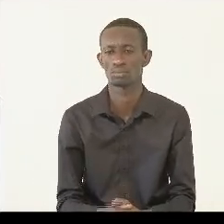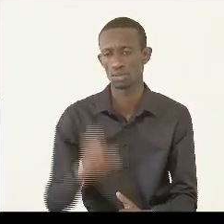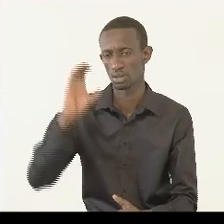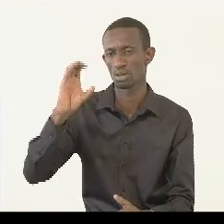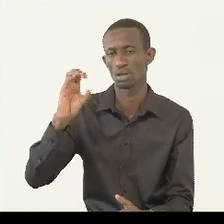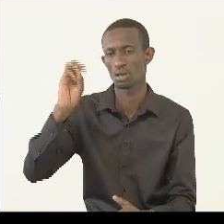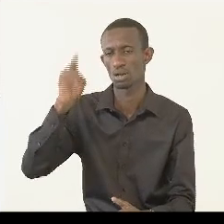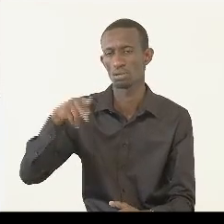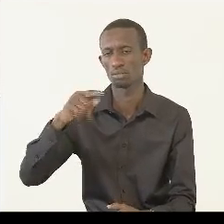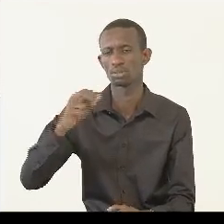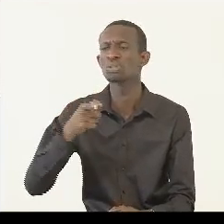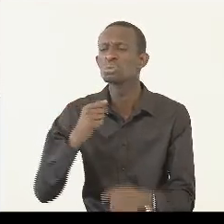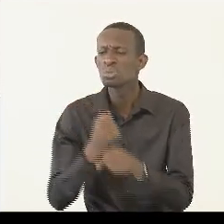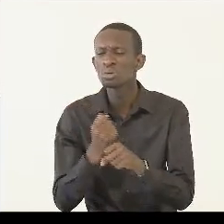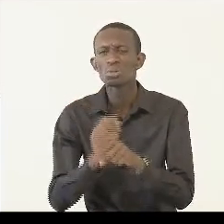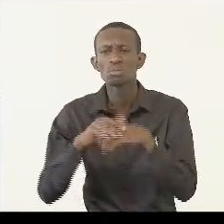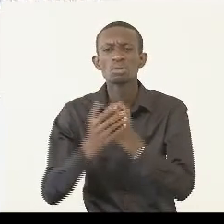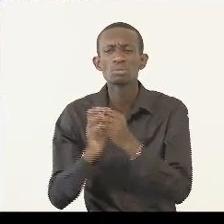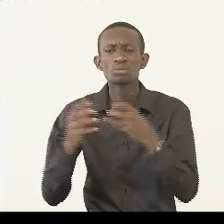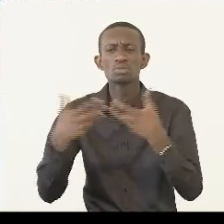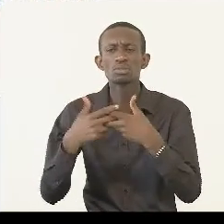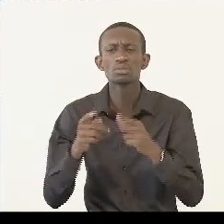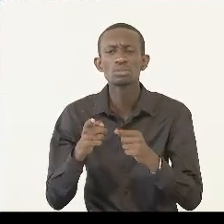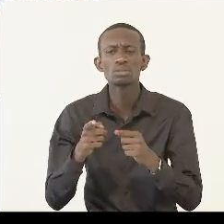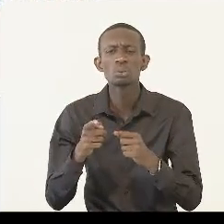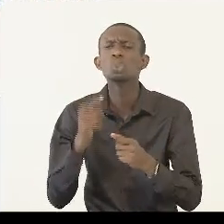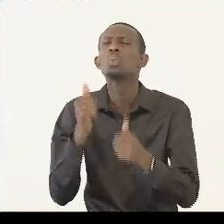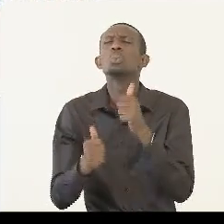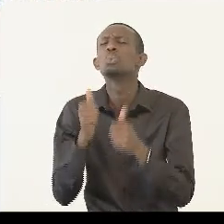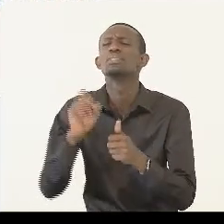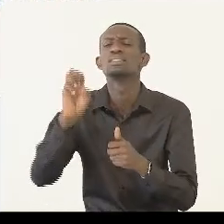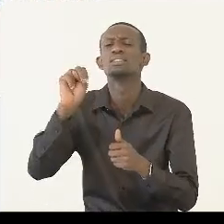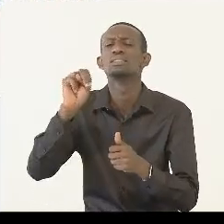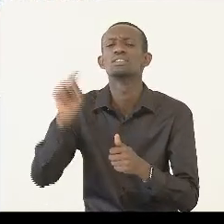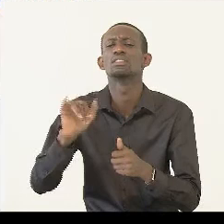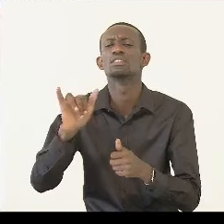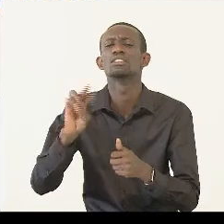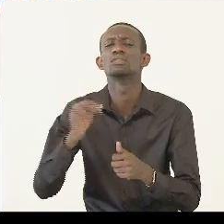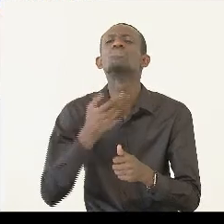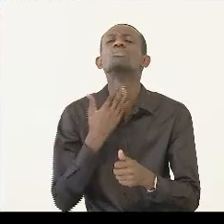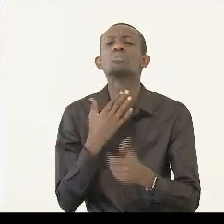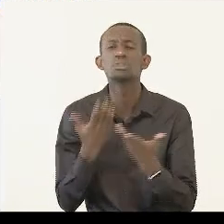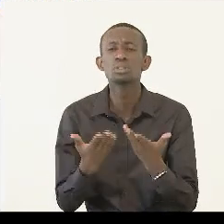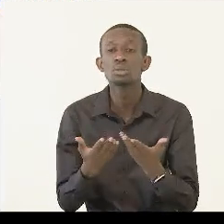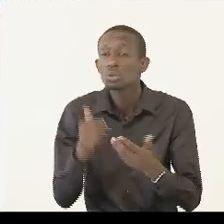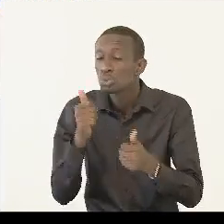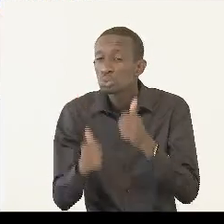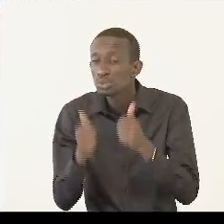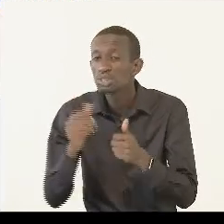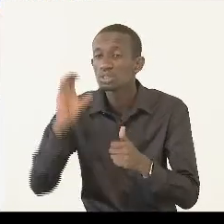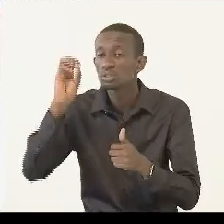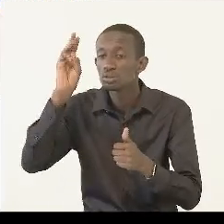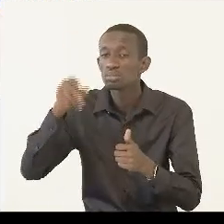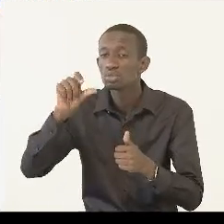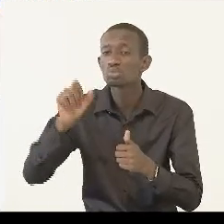component? Do we do complementary? Which enzymes do we need? What components shall we involve in our answer as we